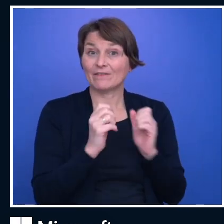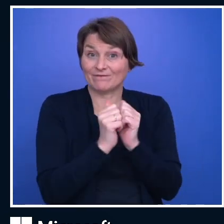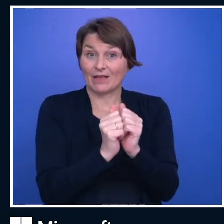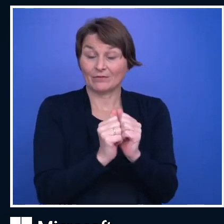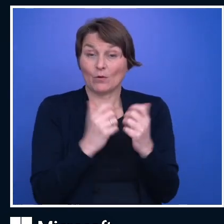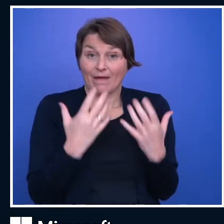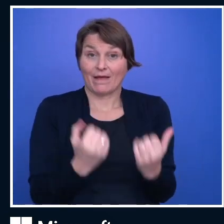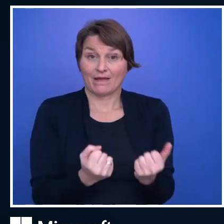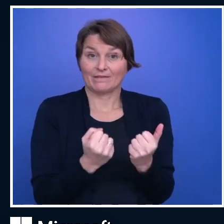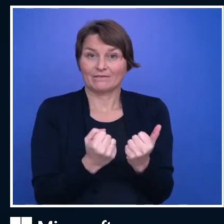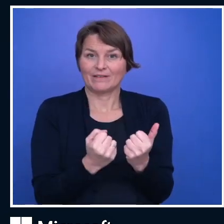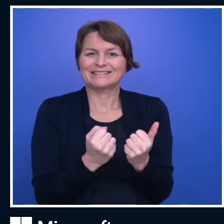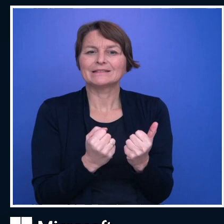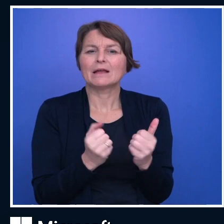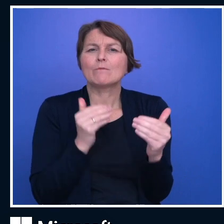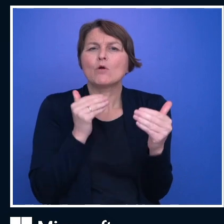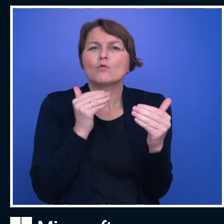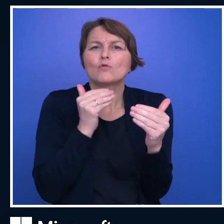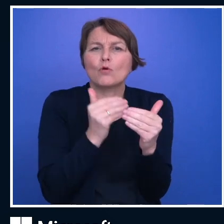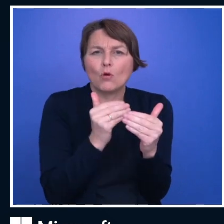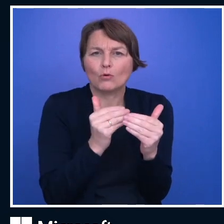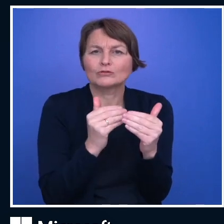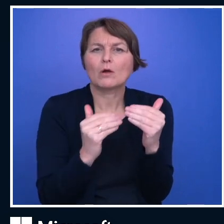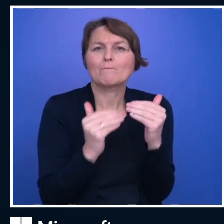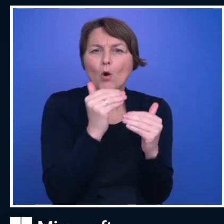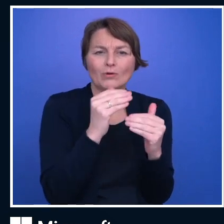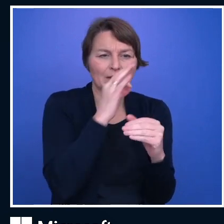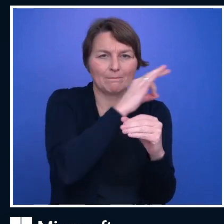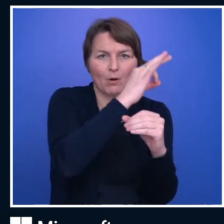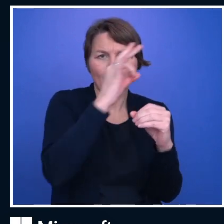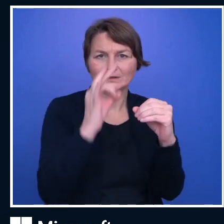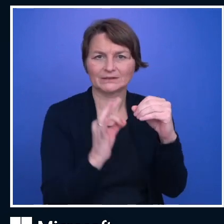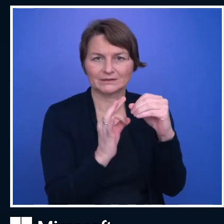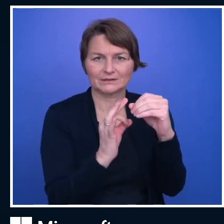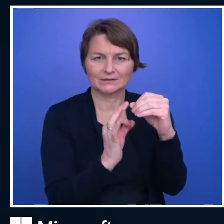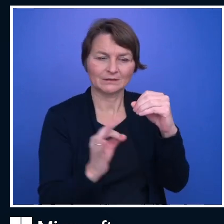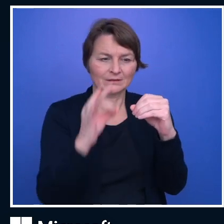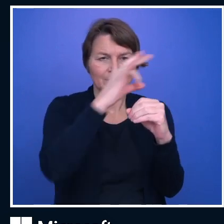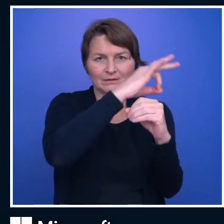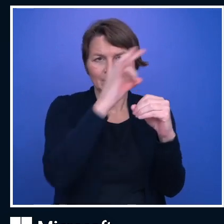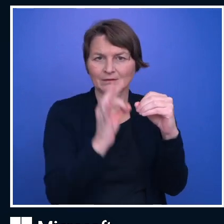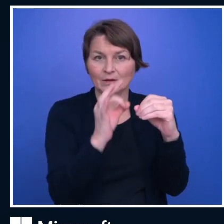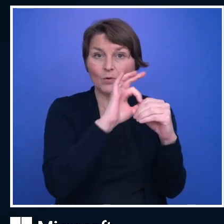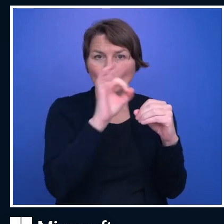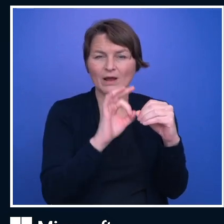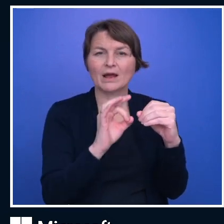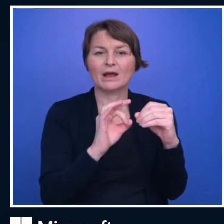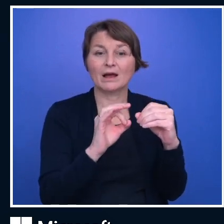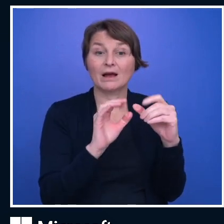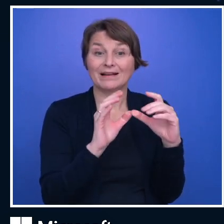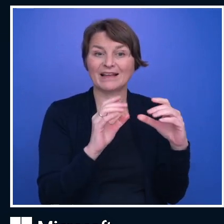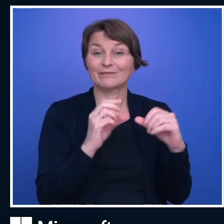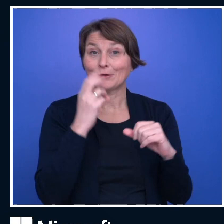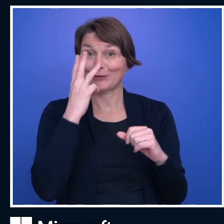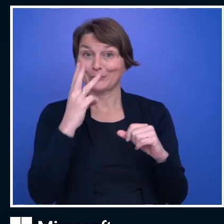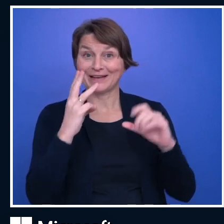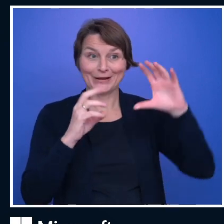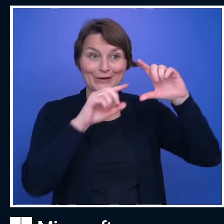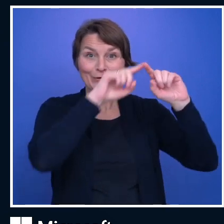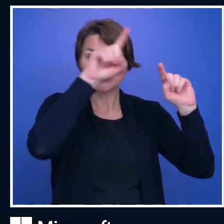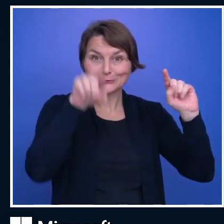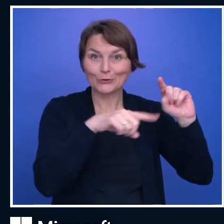5 points to that star. So visually, when you see that the three circles that are extremely close to the star and 2